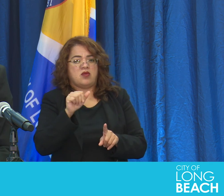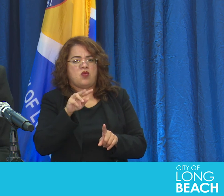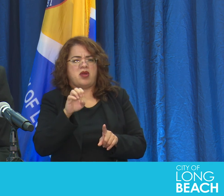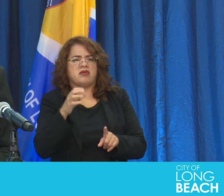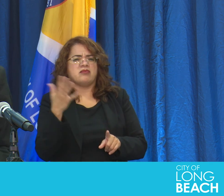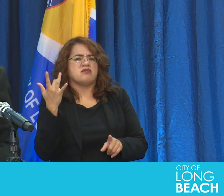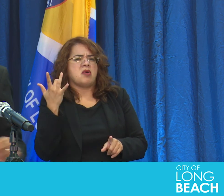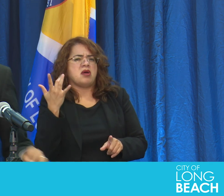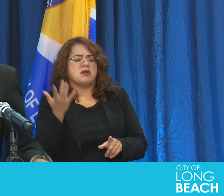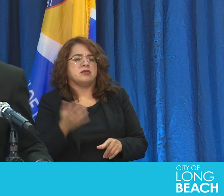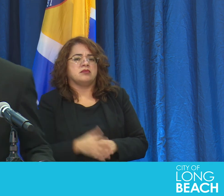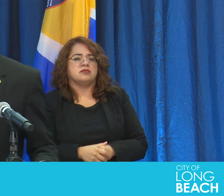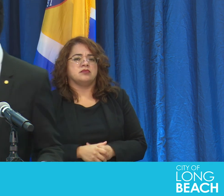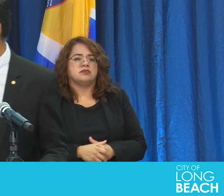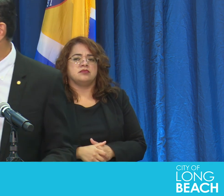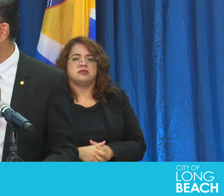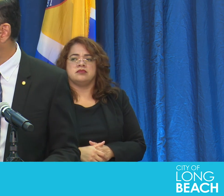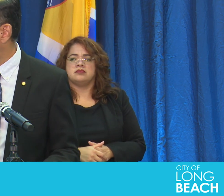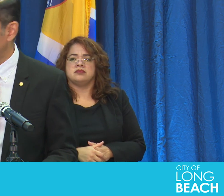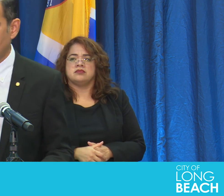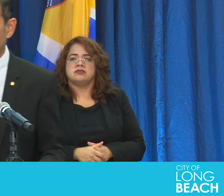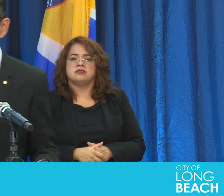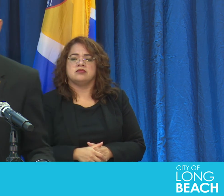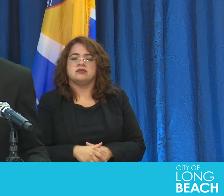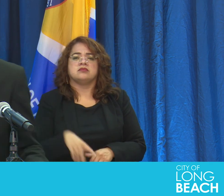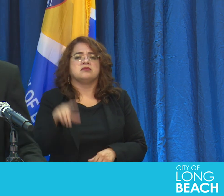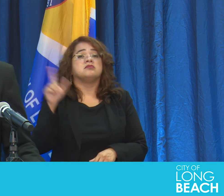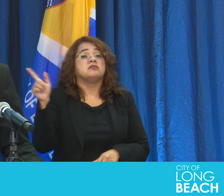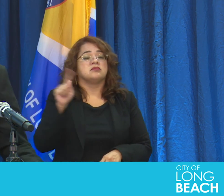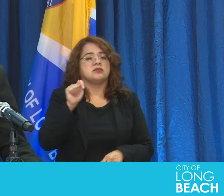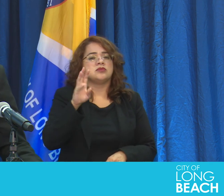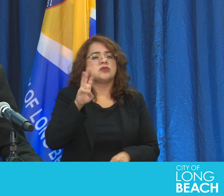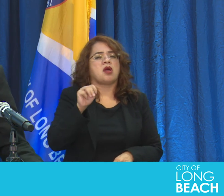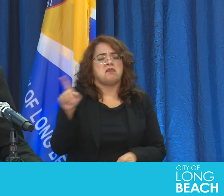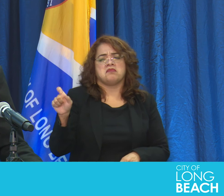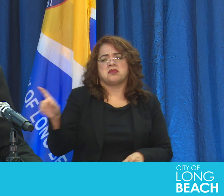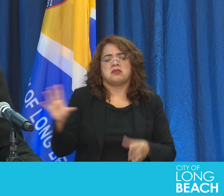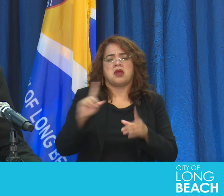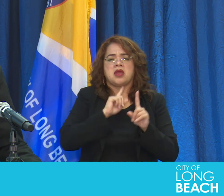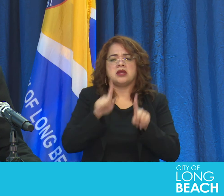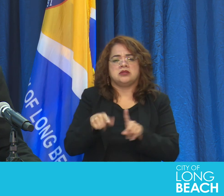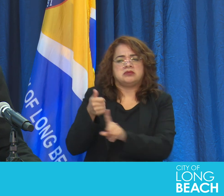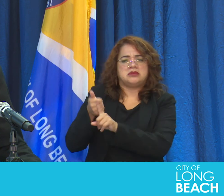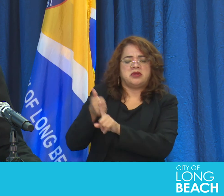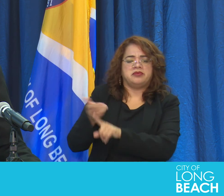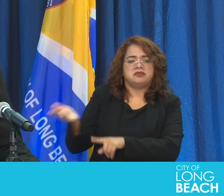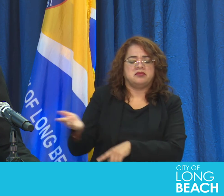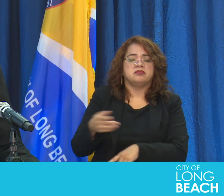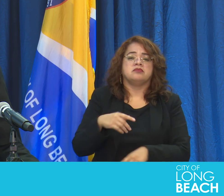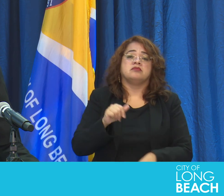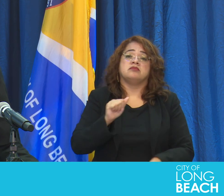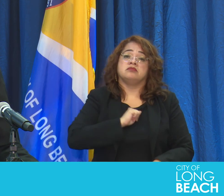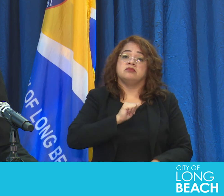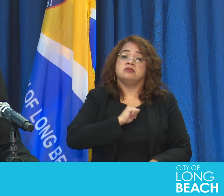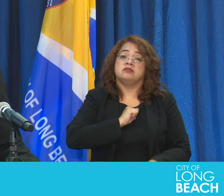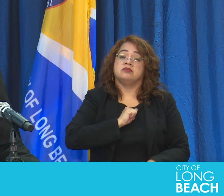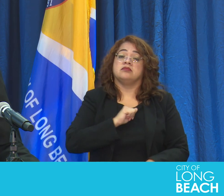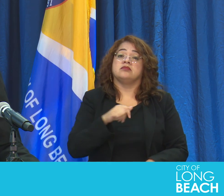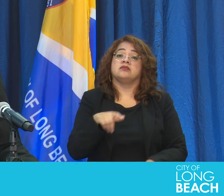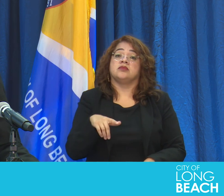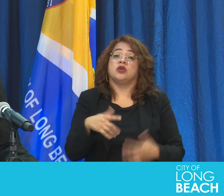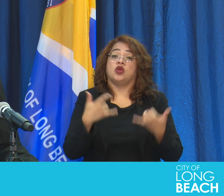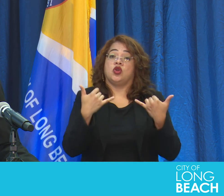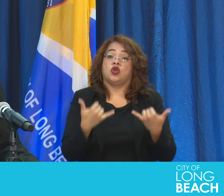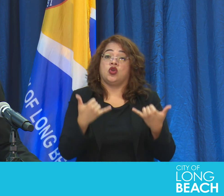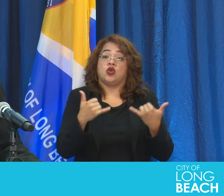made? Well, I think, and Tom can correct me wrong. I think that, we're assuming that this current